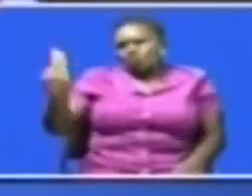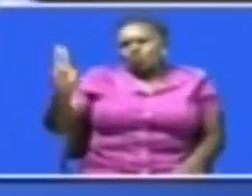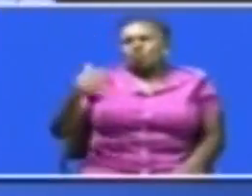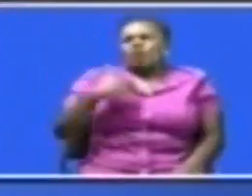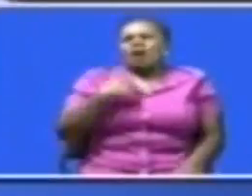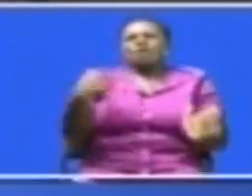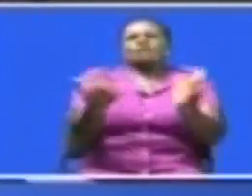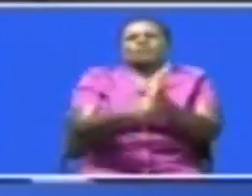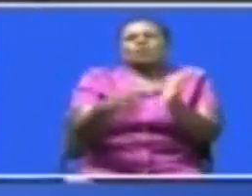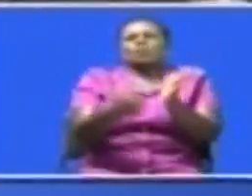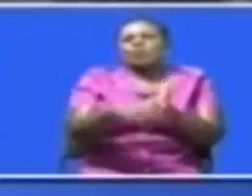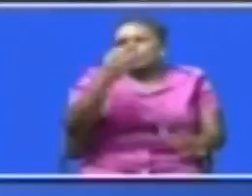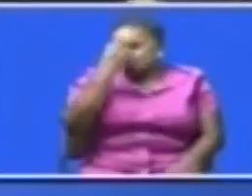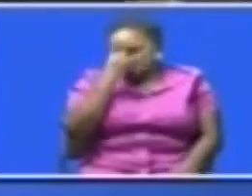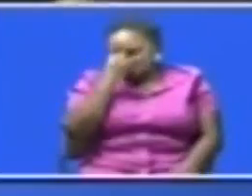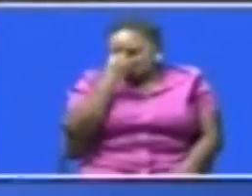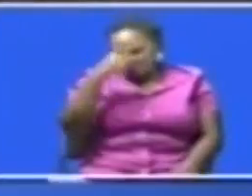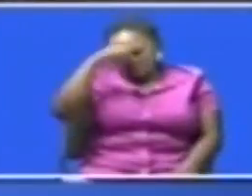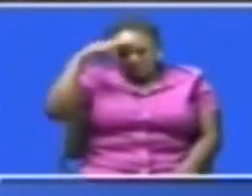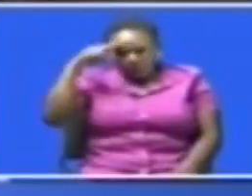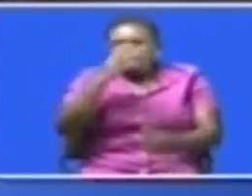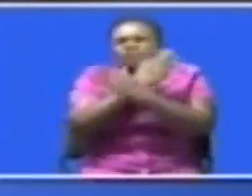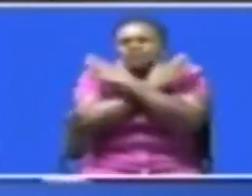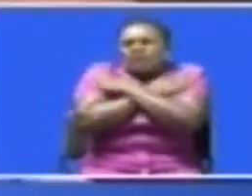na William Ruto sahi. Sababu ya rafiki yake Raila.